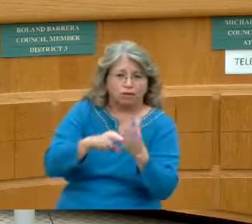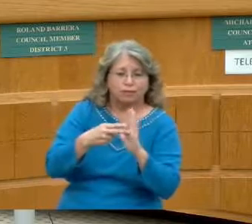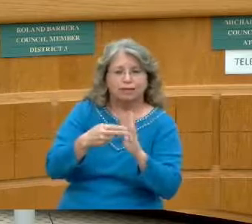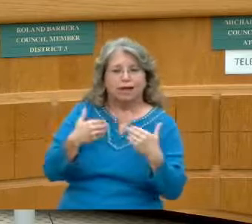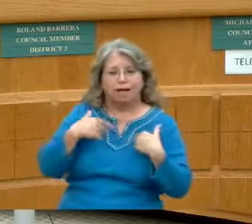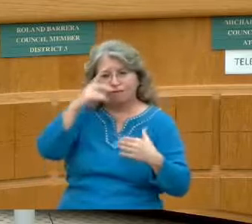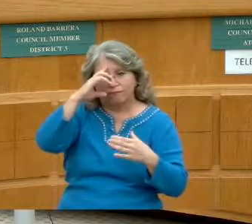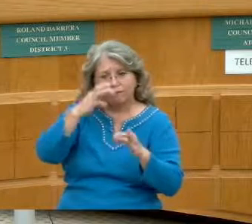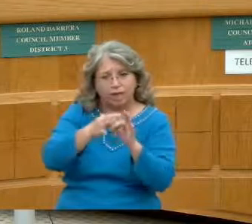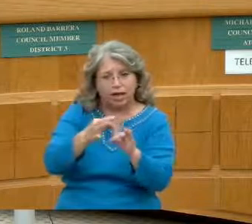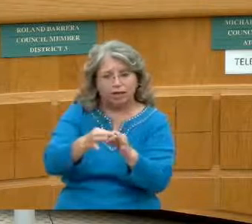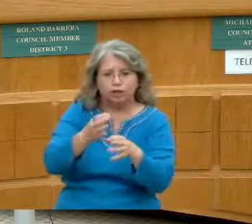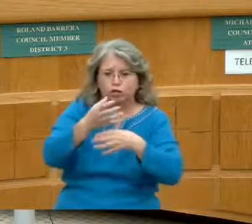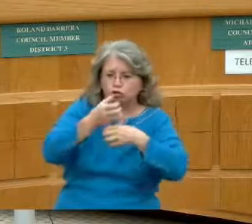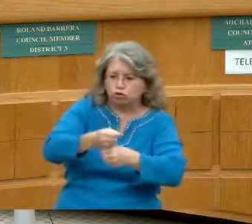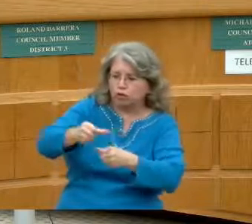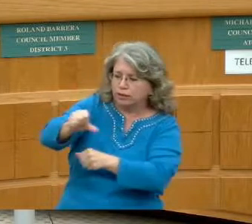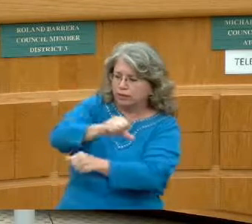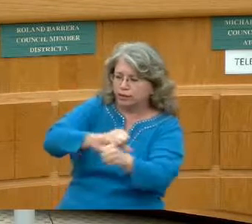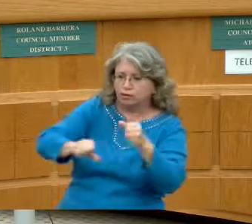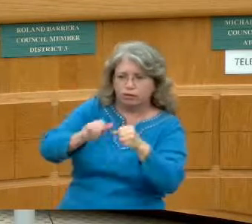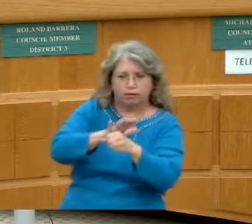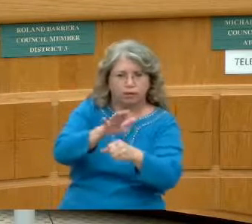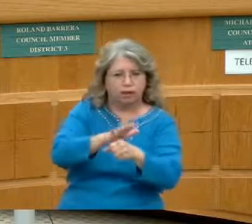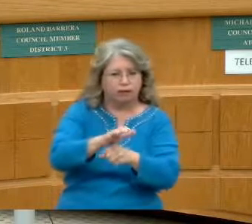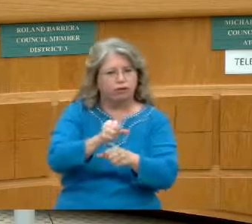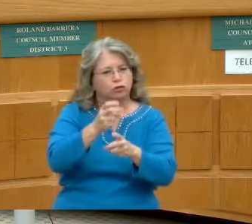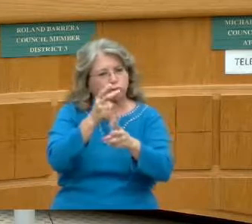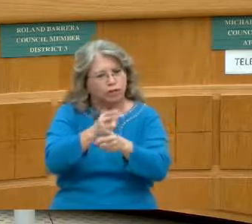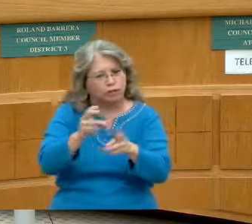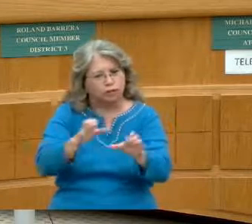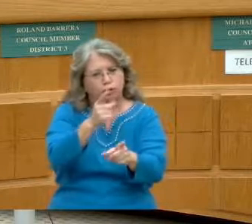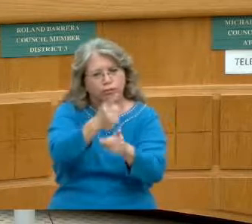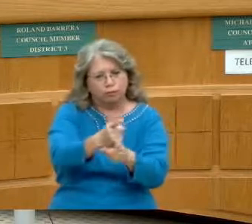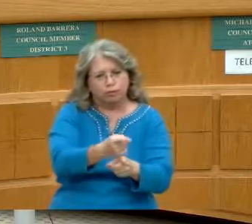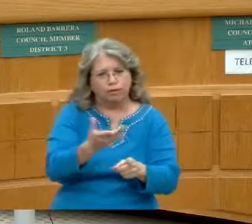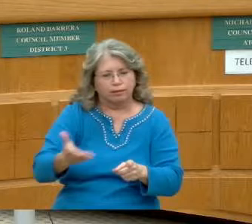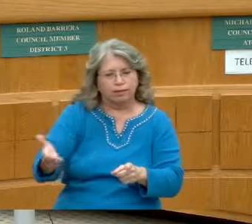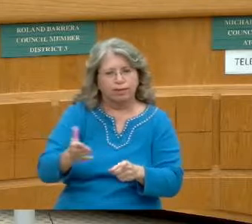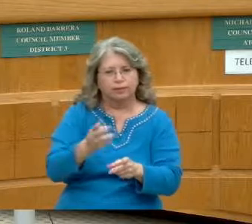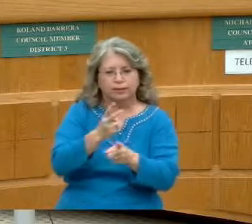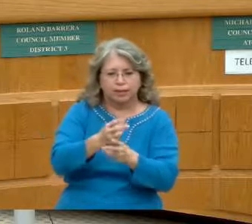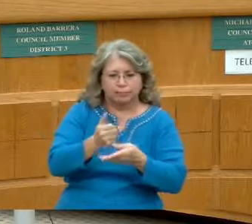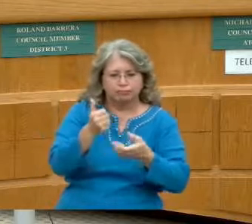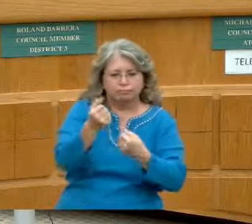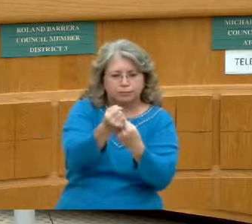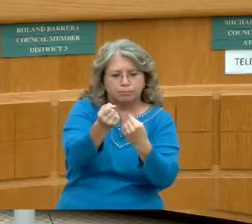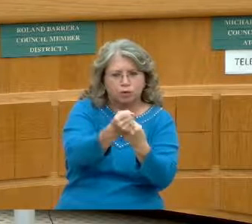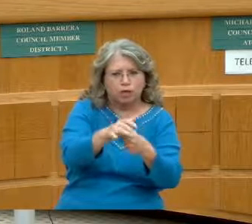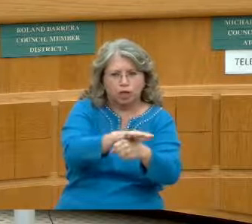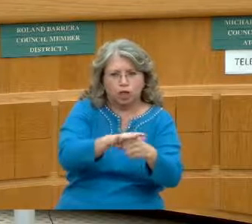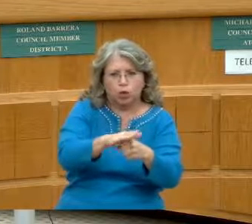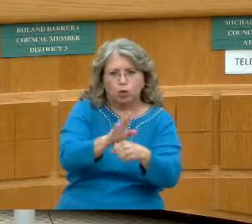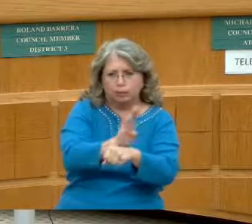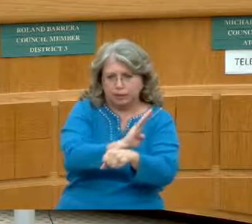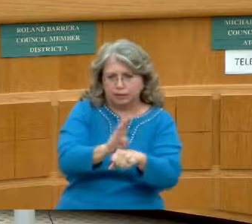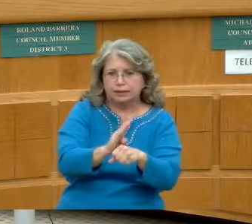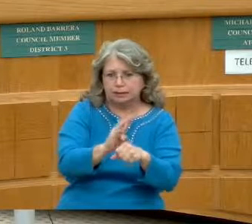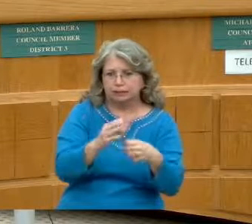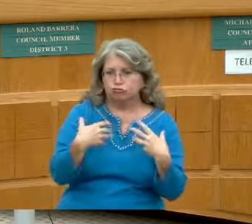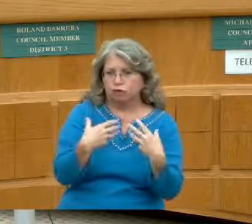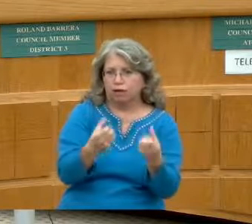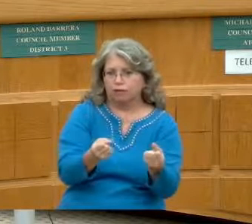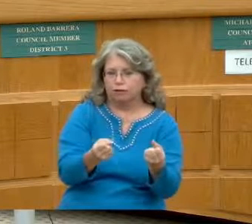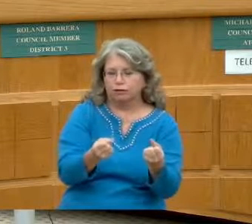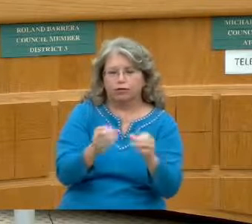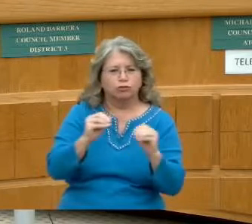all trust one another enough. So keep doing it right and keep helping our local businesses recover. There's no doubt that there's